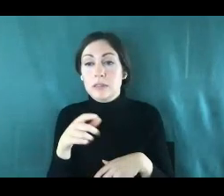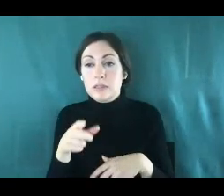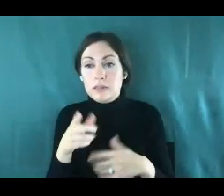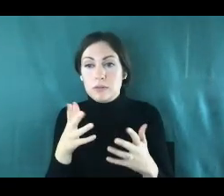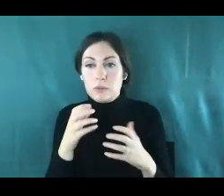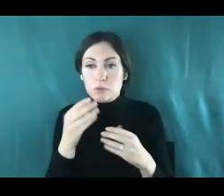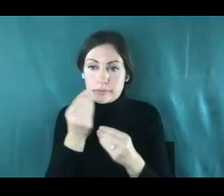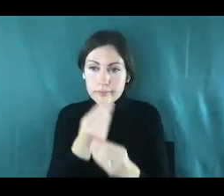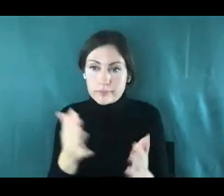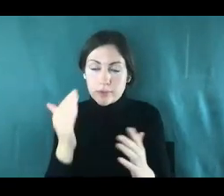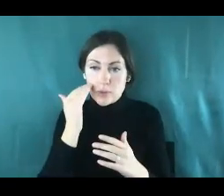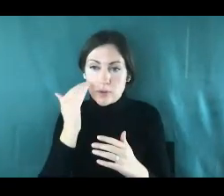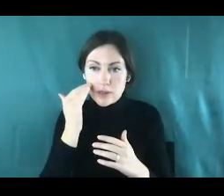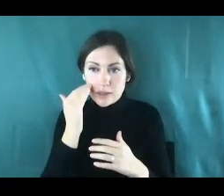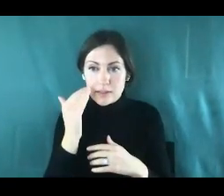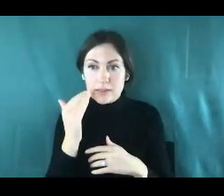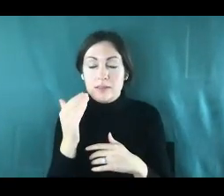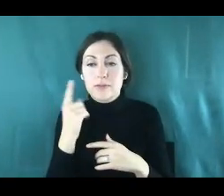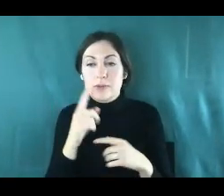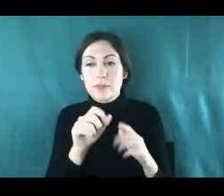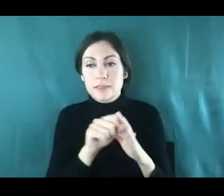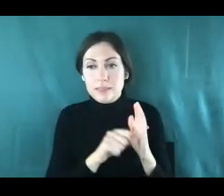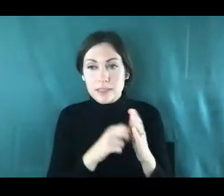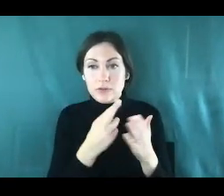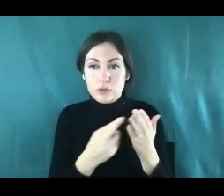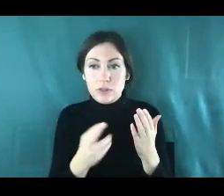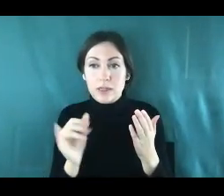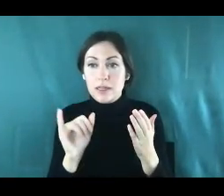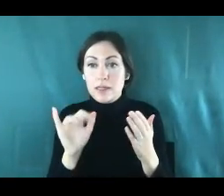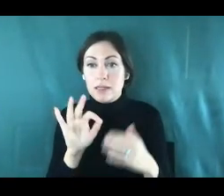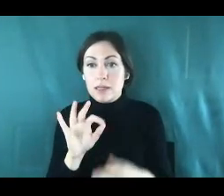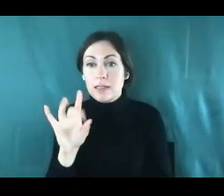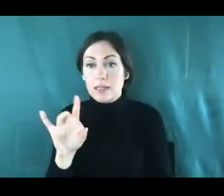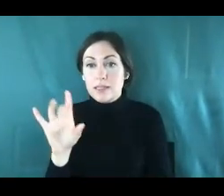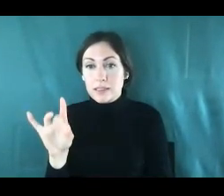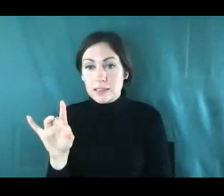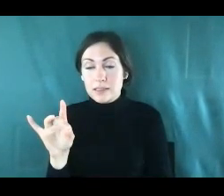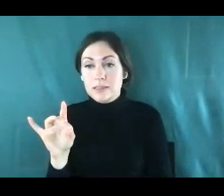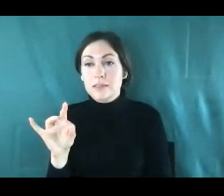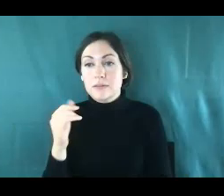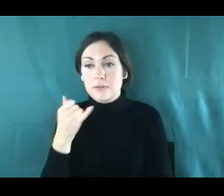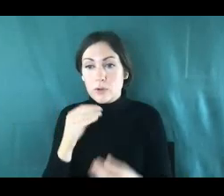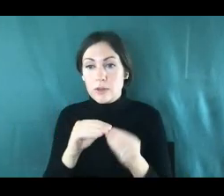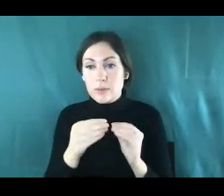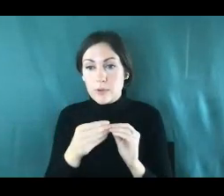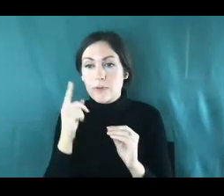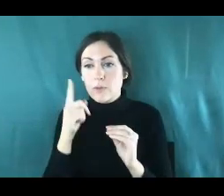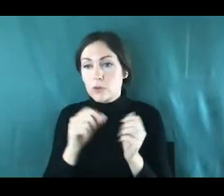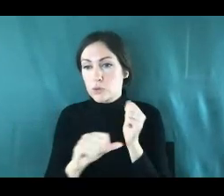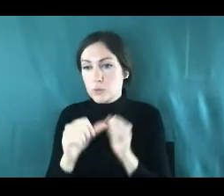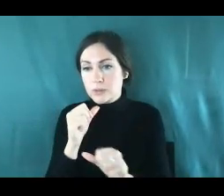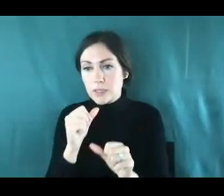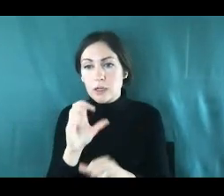awareness of critical state resources such as the 988 Suicide and Crisis